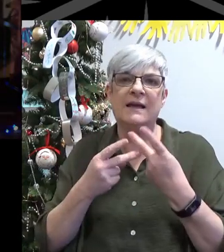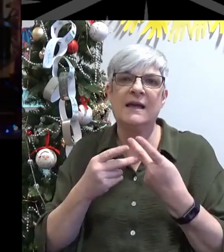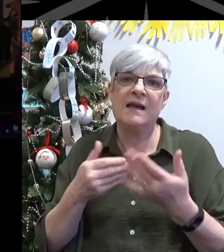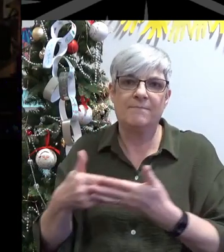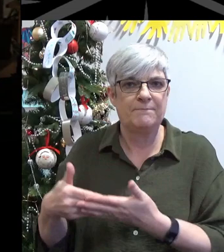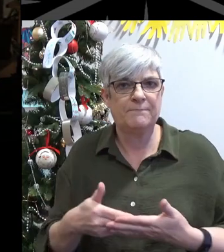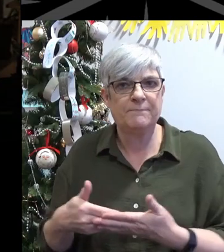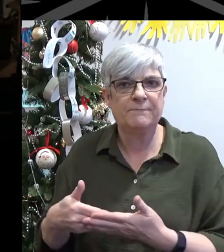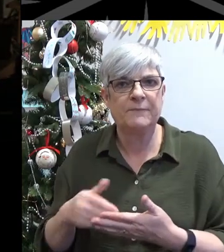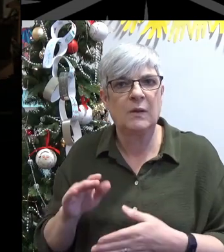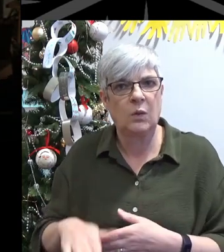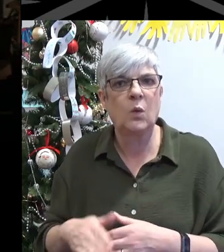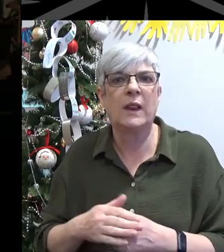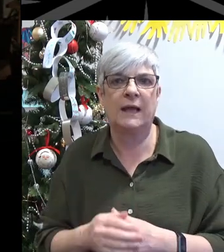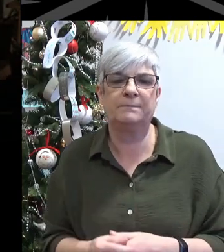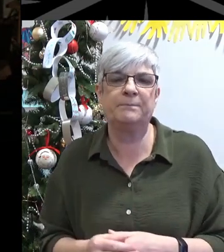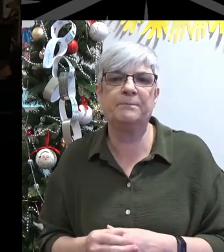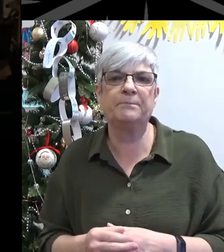Infant Lowly."